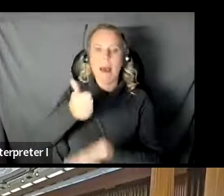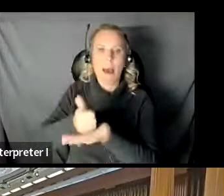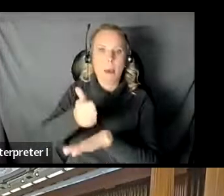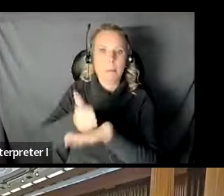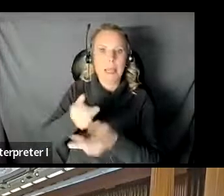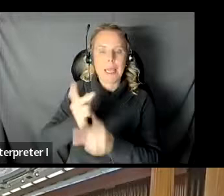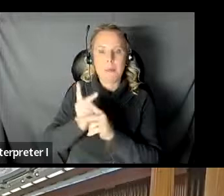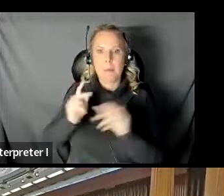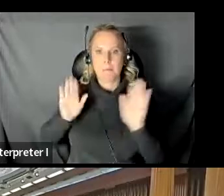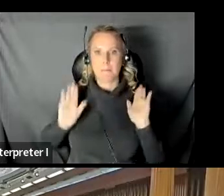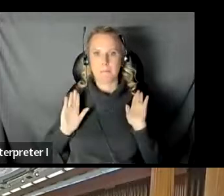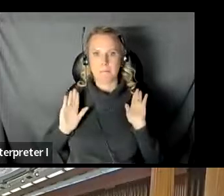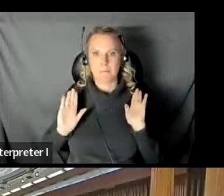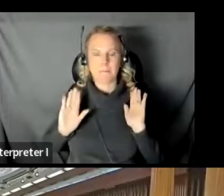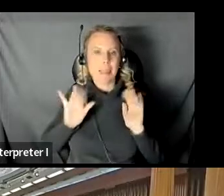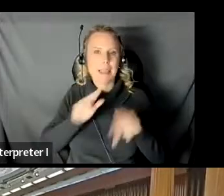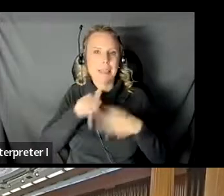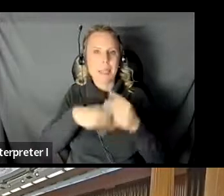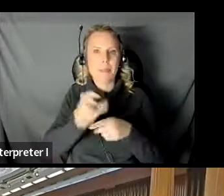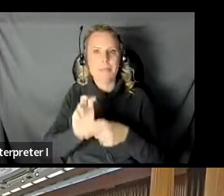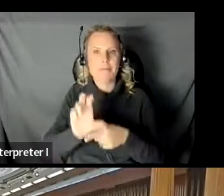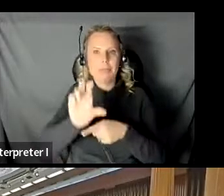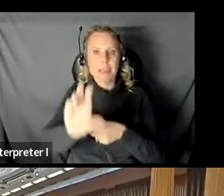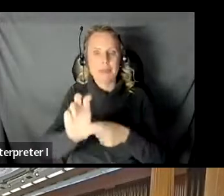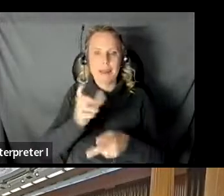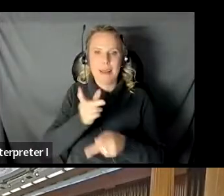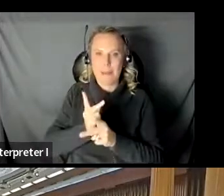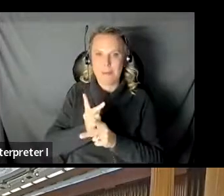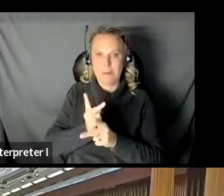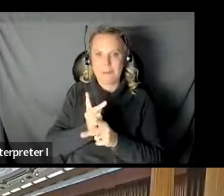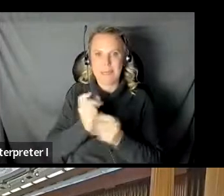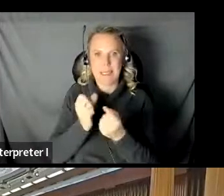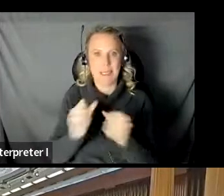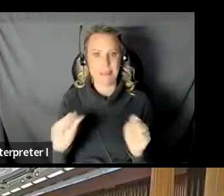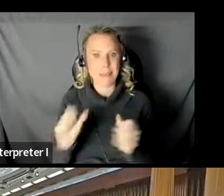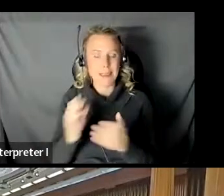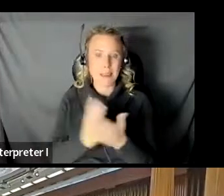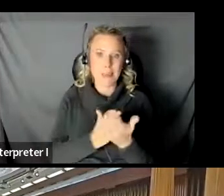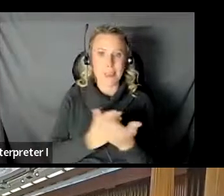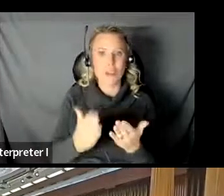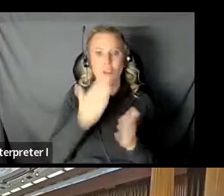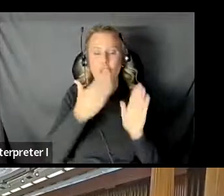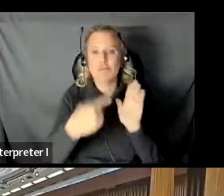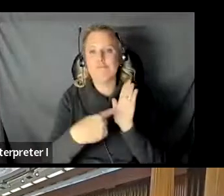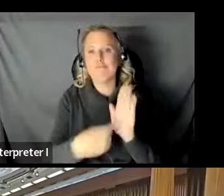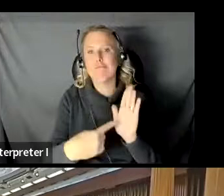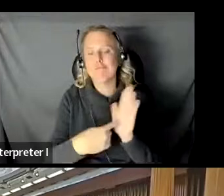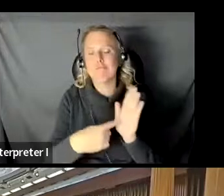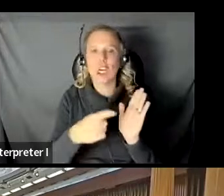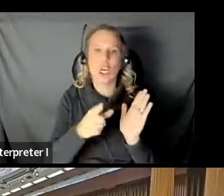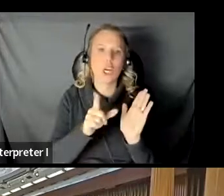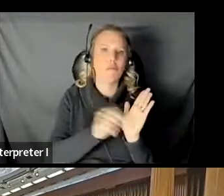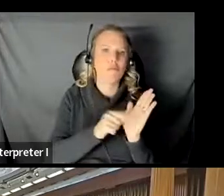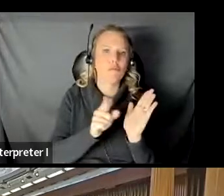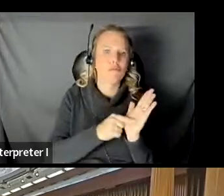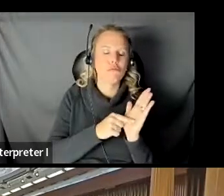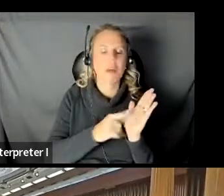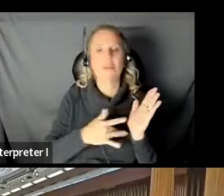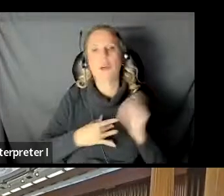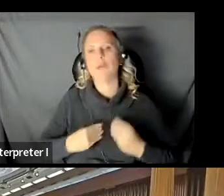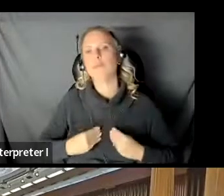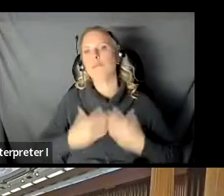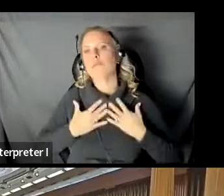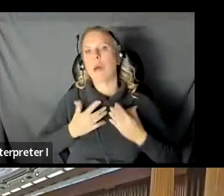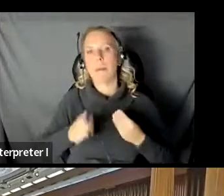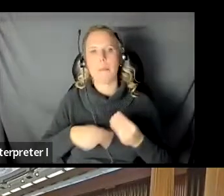Those are the types of investments that help keep us safe. There are some things that will get us good headlines. There were some things that will make us feel good about